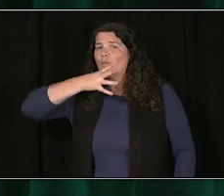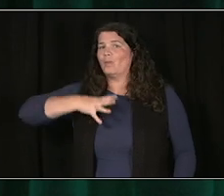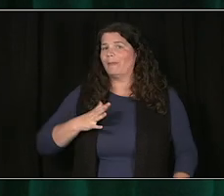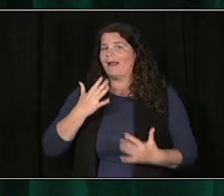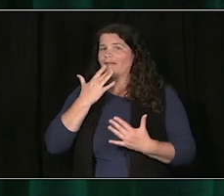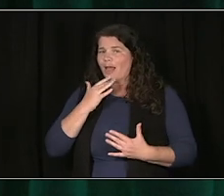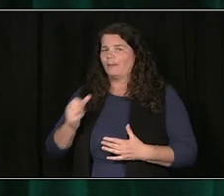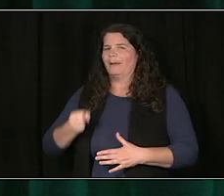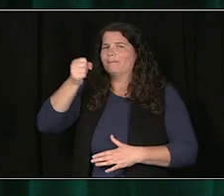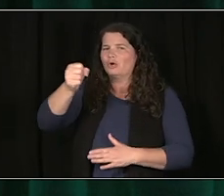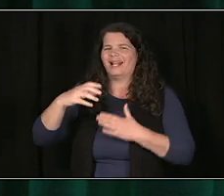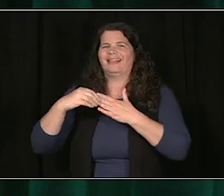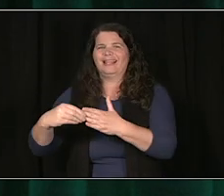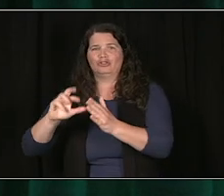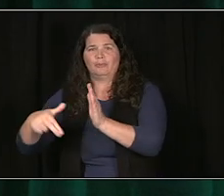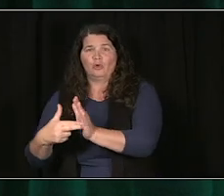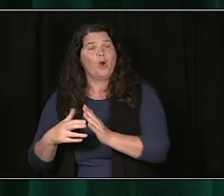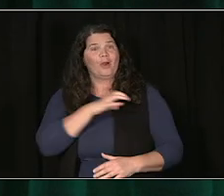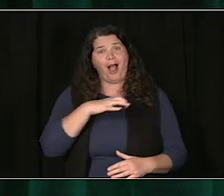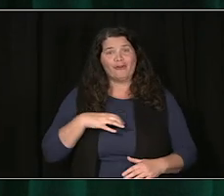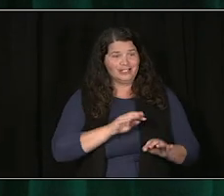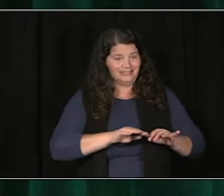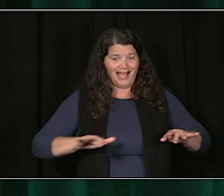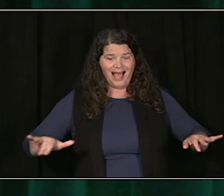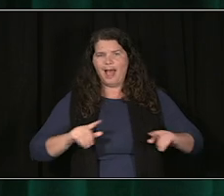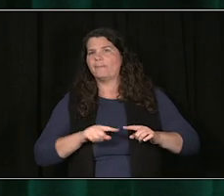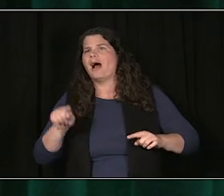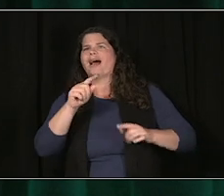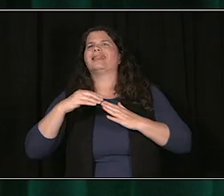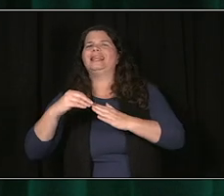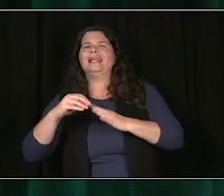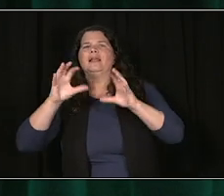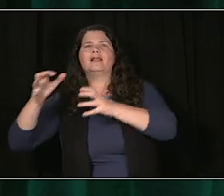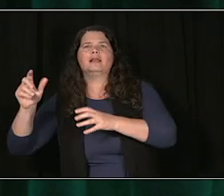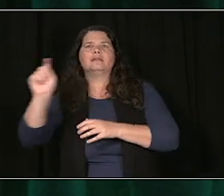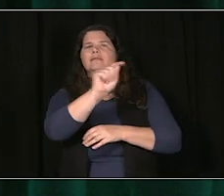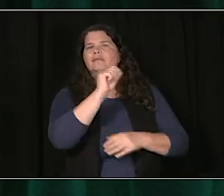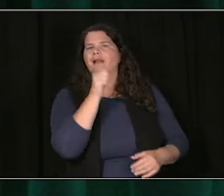leadership roles in the Congress. While white women may,